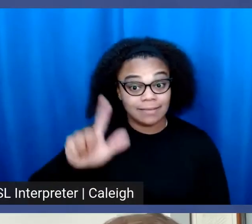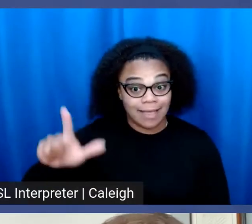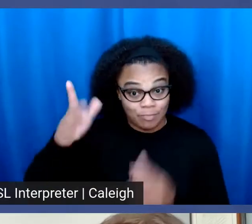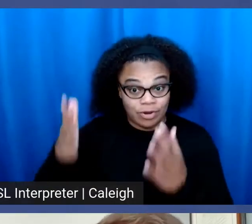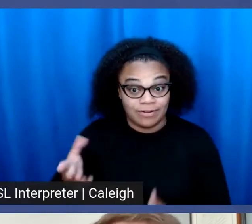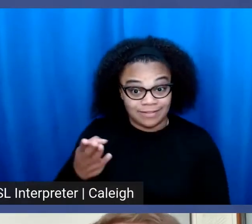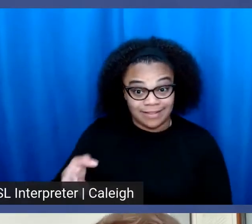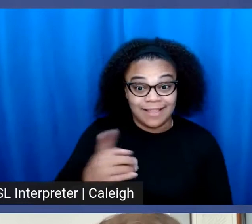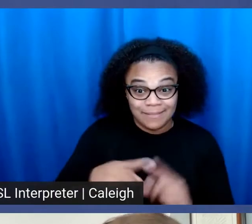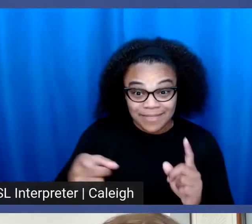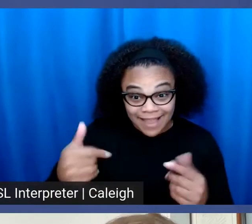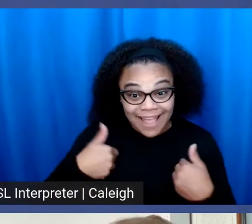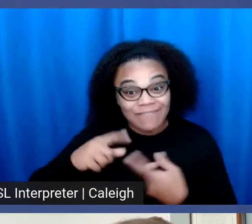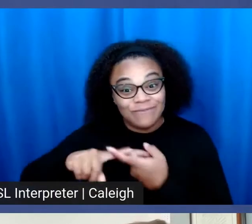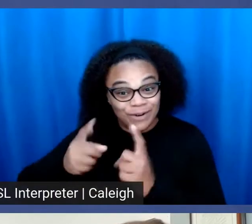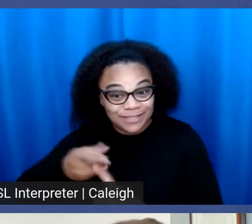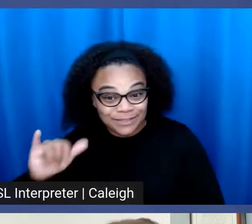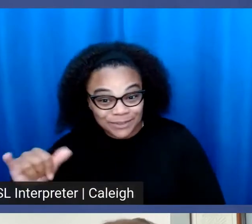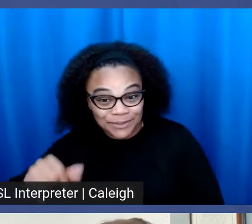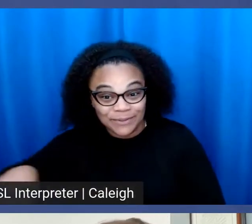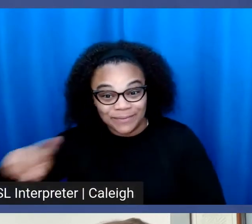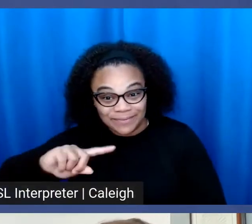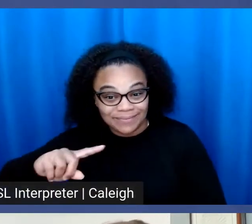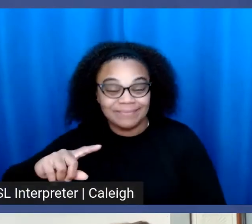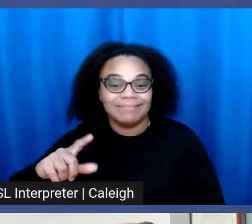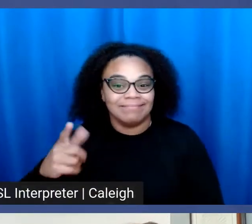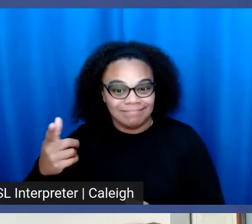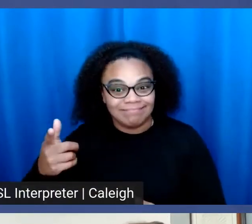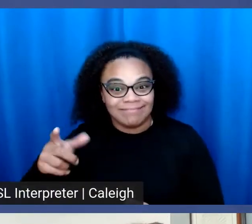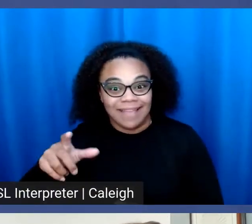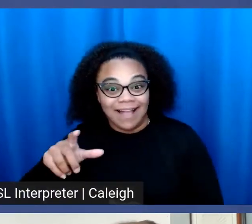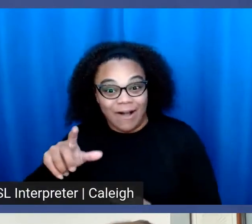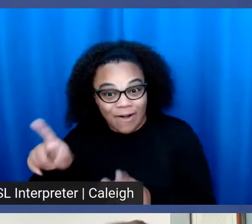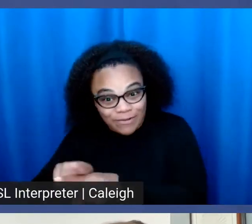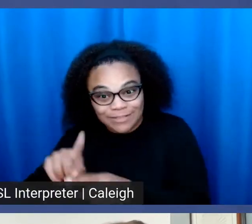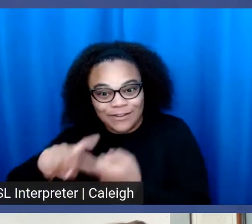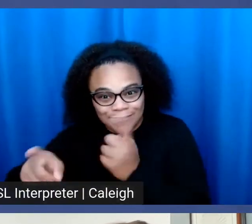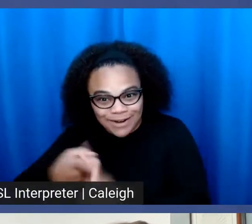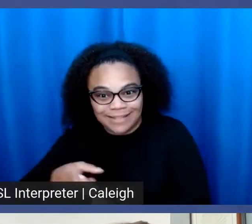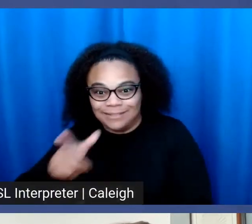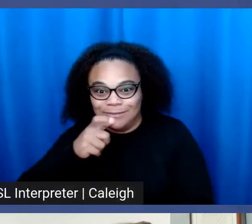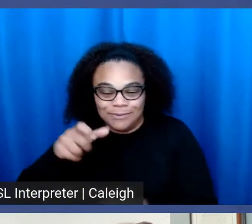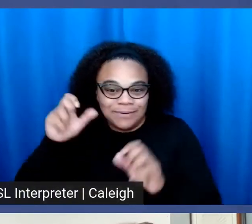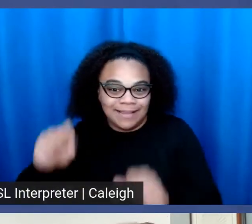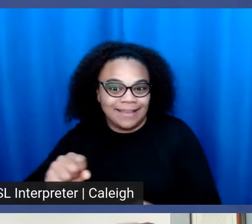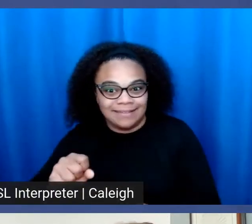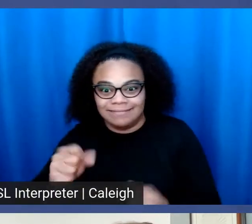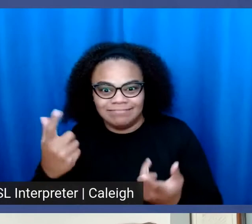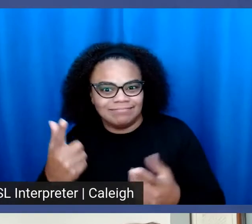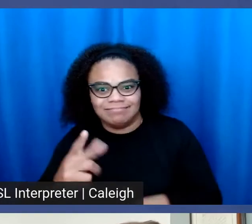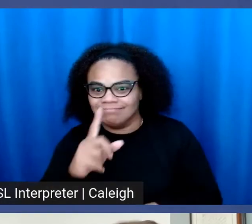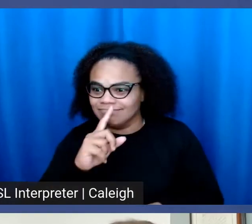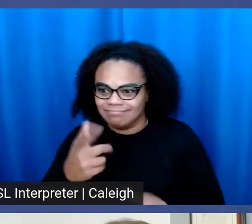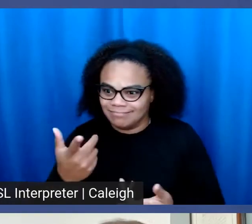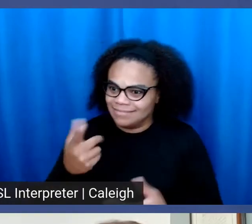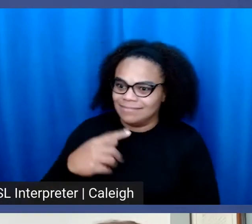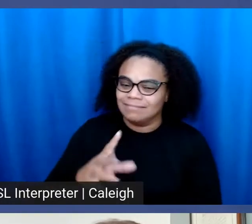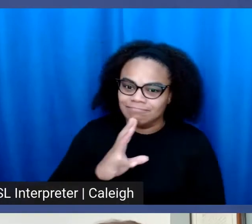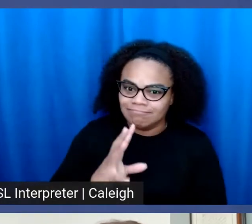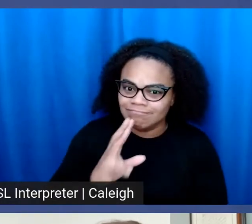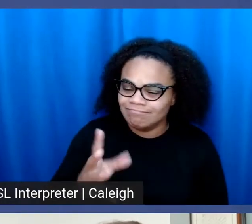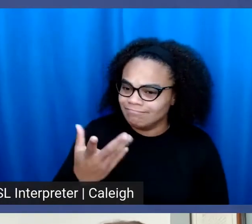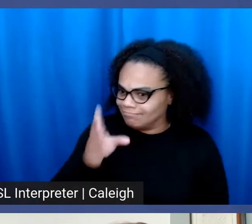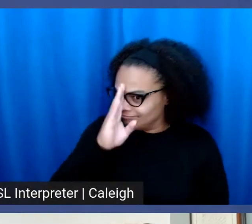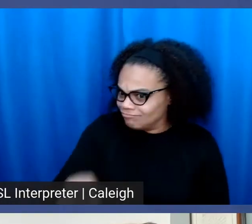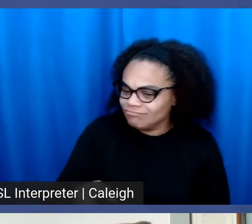have friends too who aren't librarians. They need to speak out. They need to tell a friend. If you see it happen, call it out, right? If you see this kind of censorship happen, call it out, because you got to win the legal